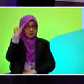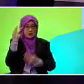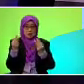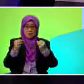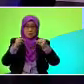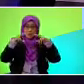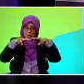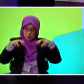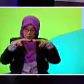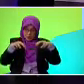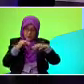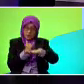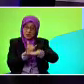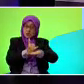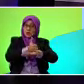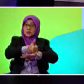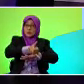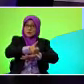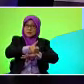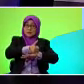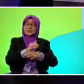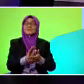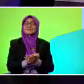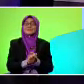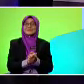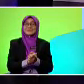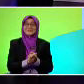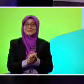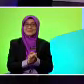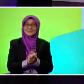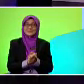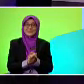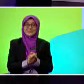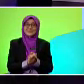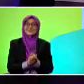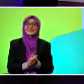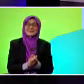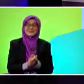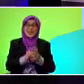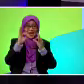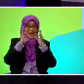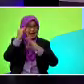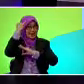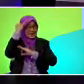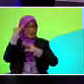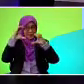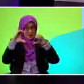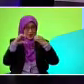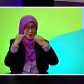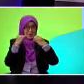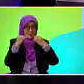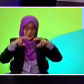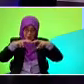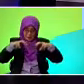the juice. Yep. Okay, if you have done it, and then you shall receive your 6 stars. All right, I will take that as a challenge. Okay.